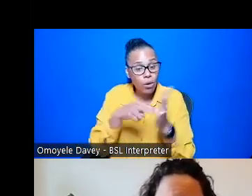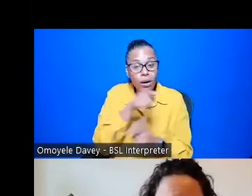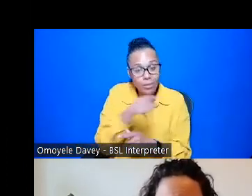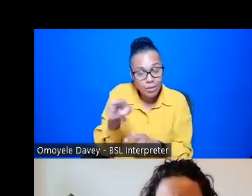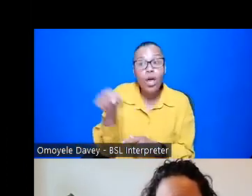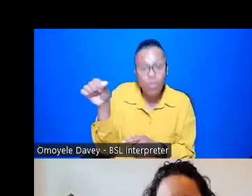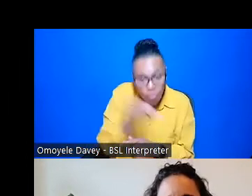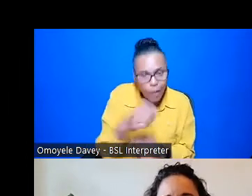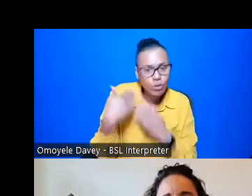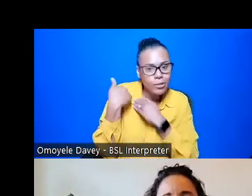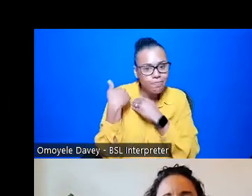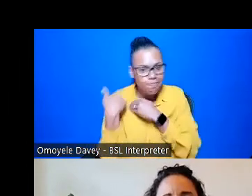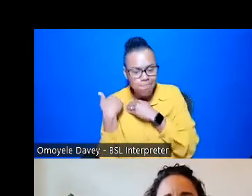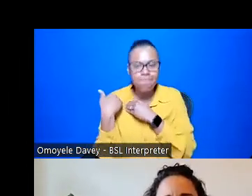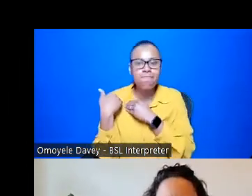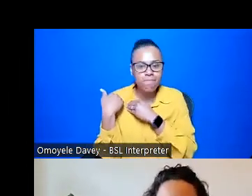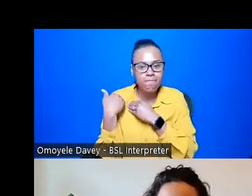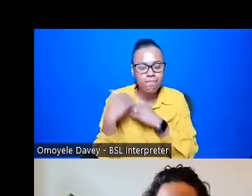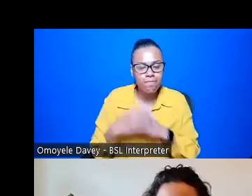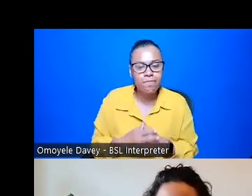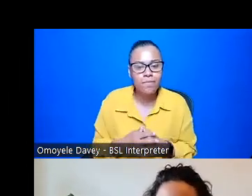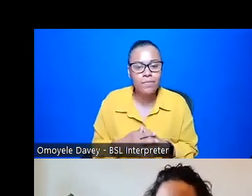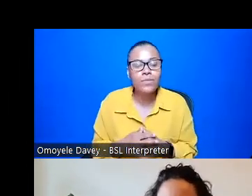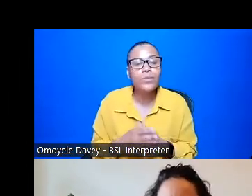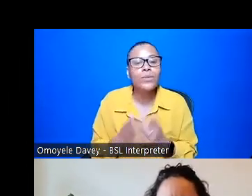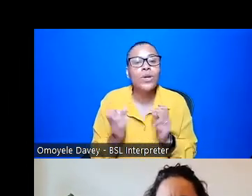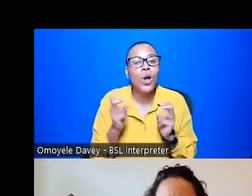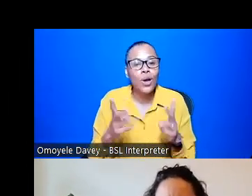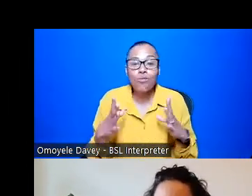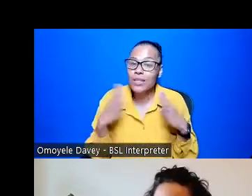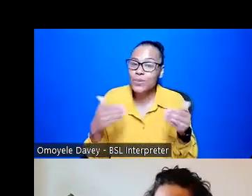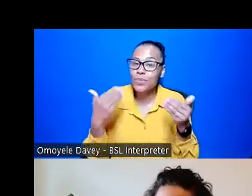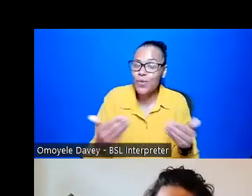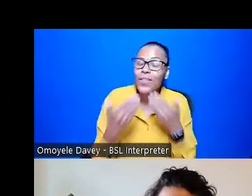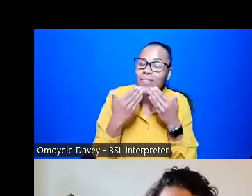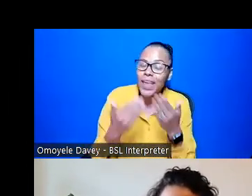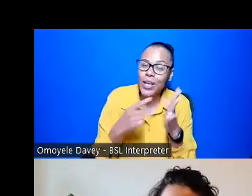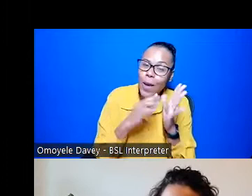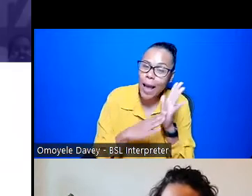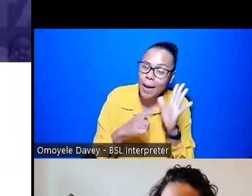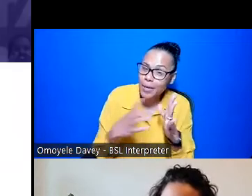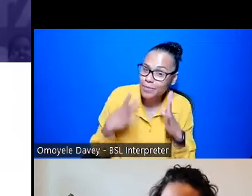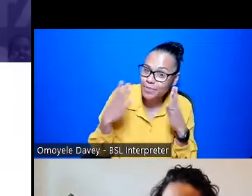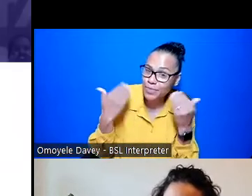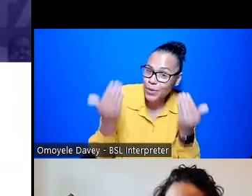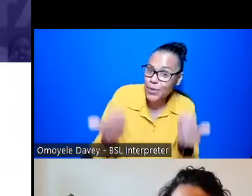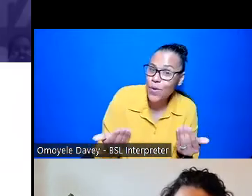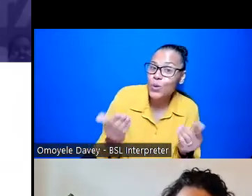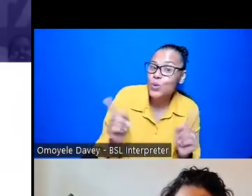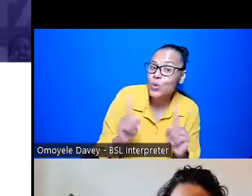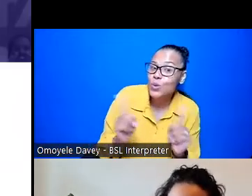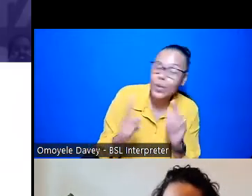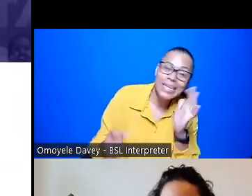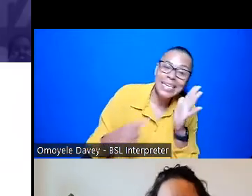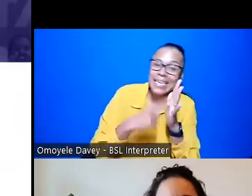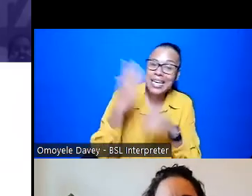the work around this. So let's move on now. So thank you very much to Amma. We're going to move on to our